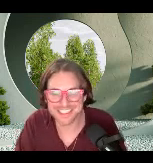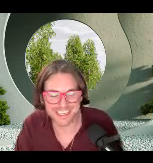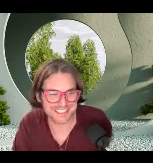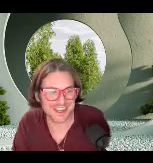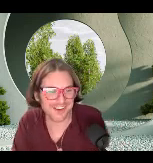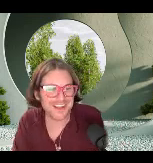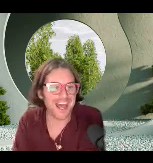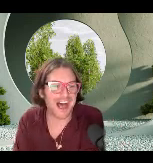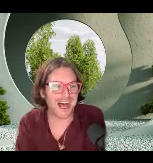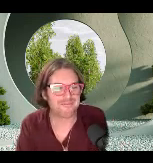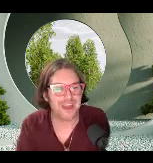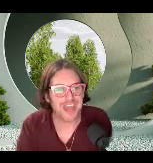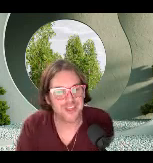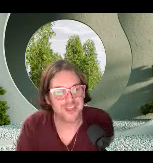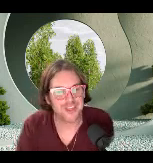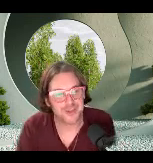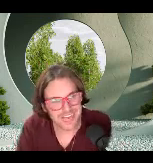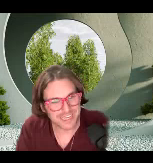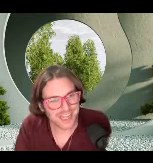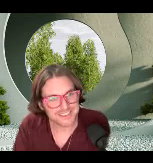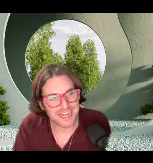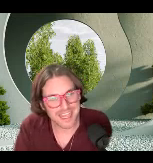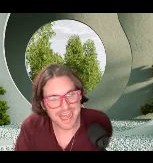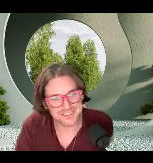in right in there. So